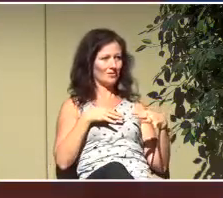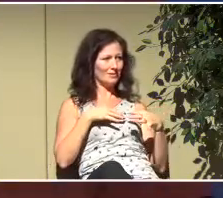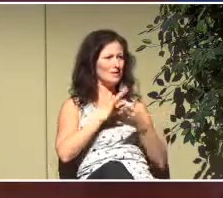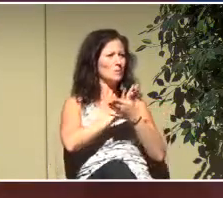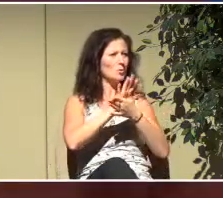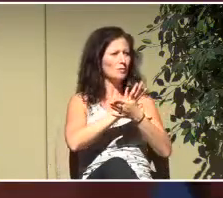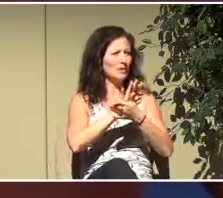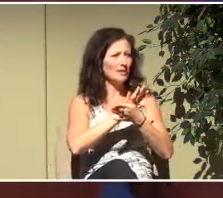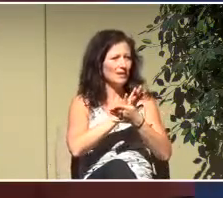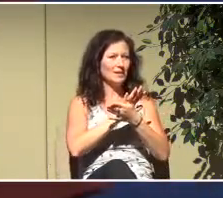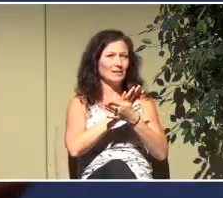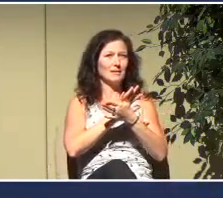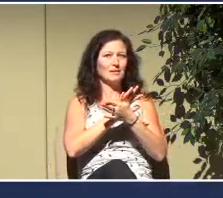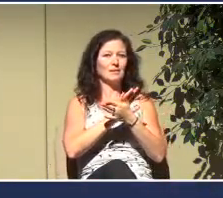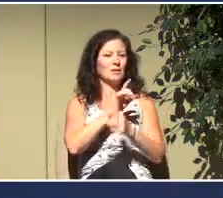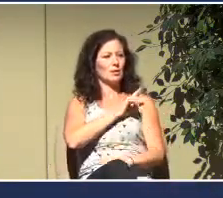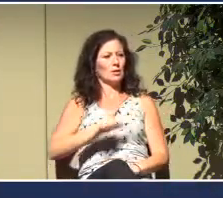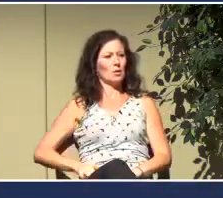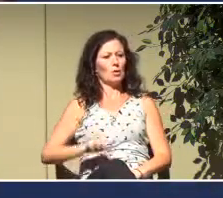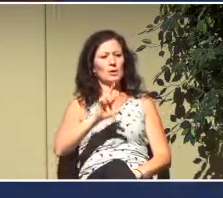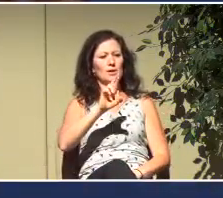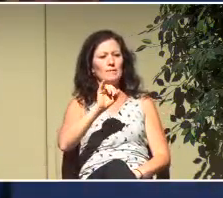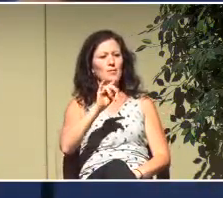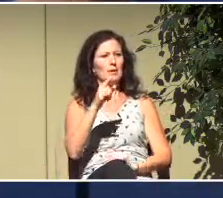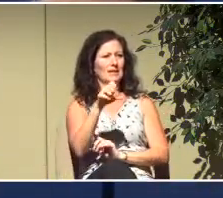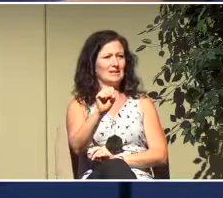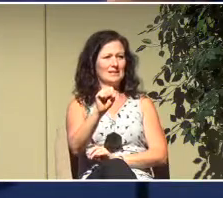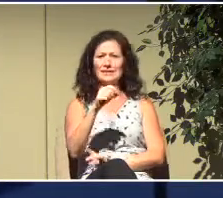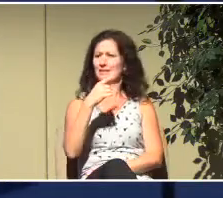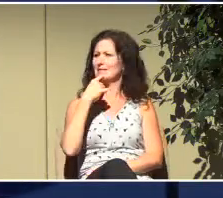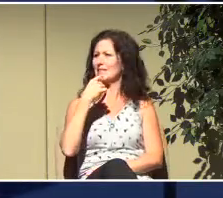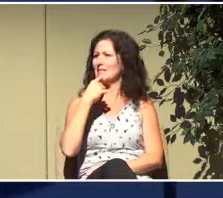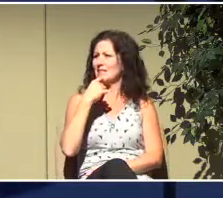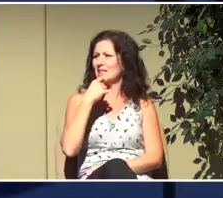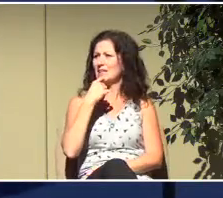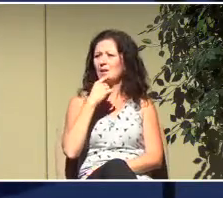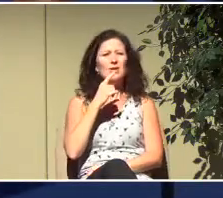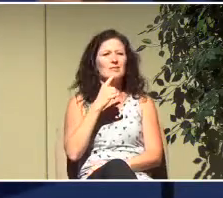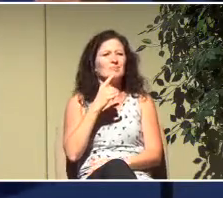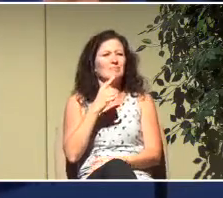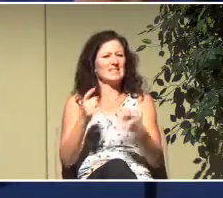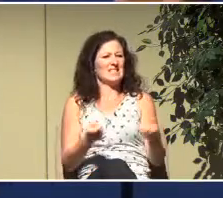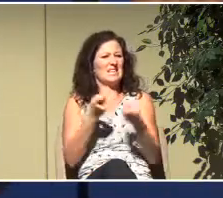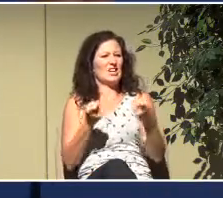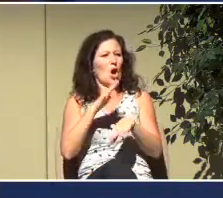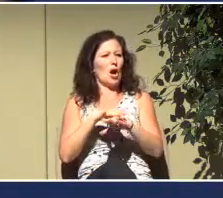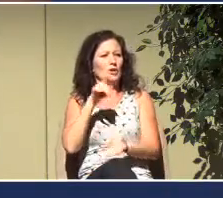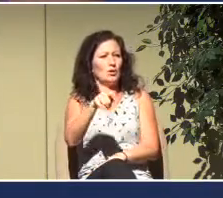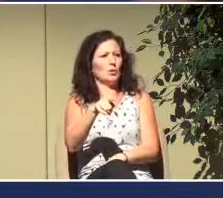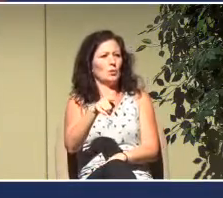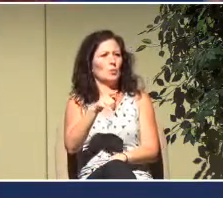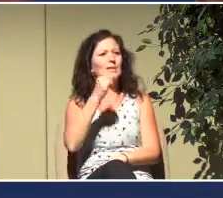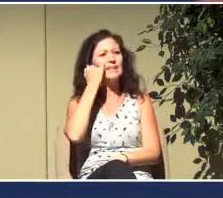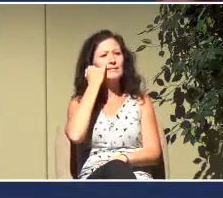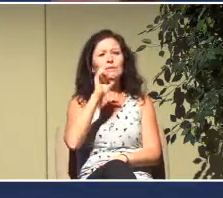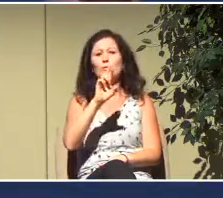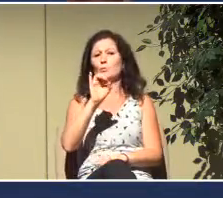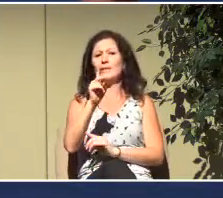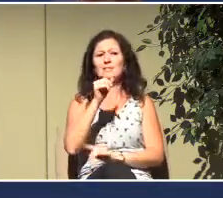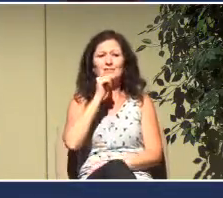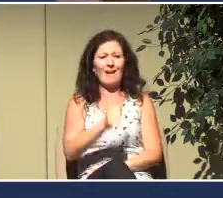not risk open war. And Aragorn says, open war is upon you, whether you would risk it or not. John Owen says, be killing